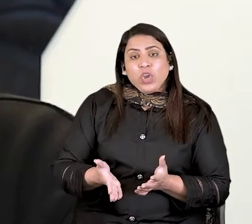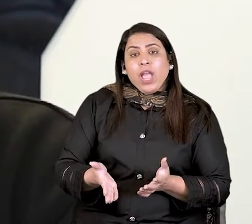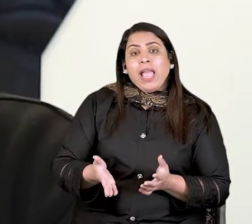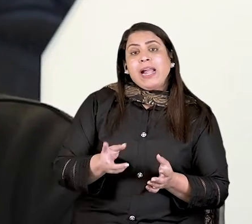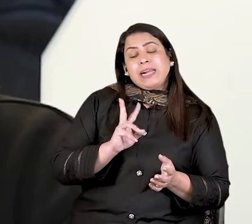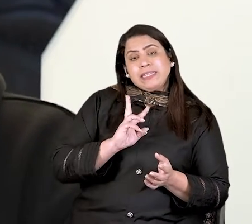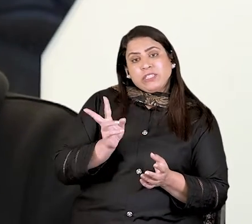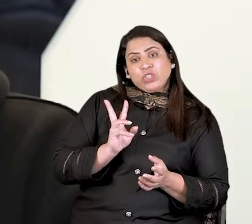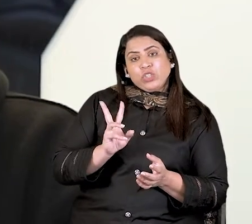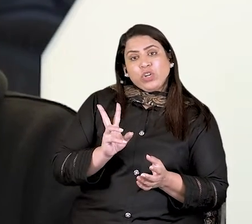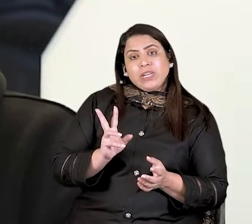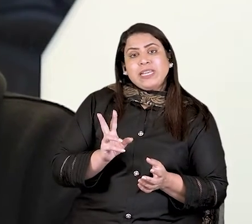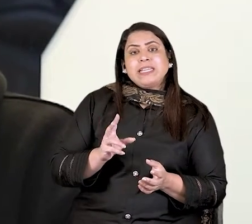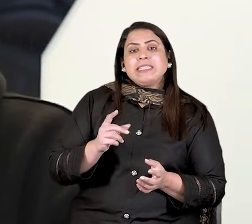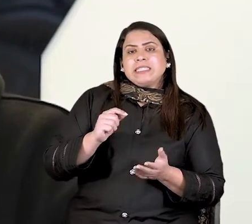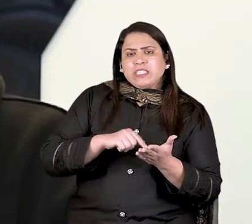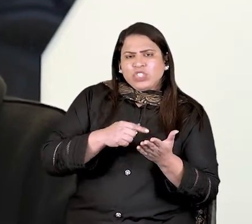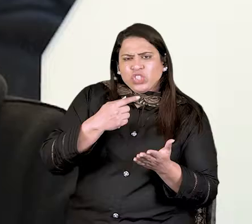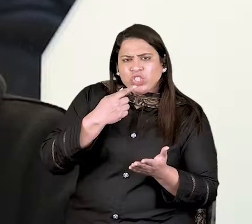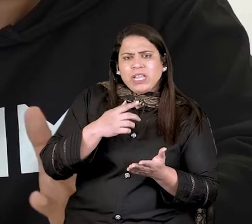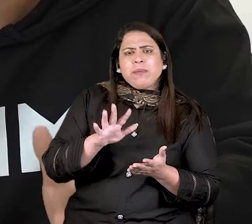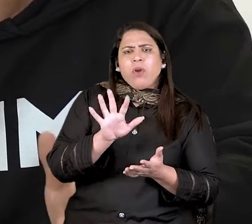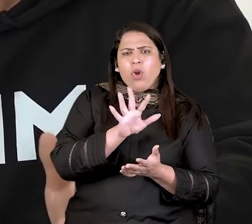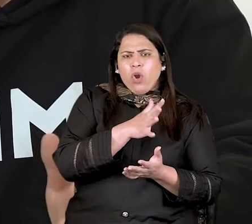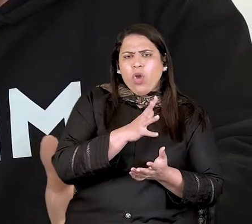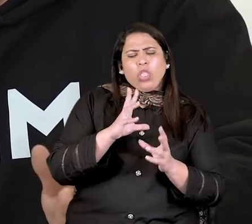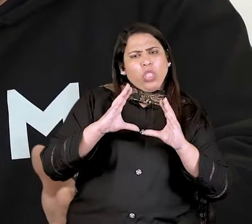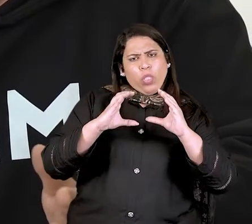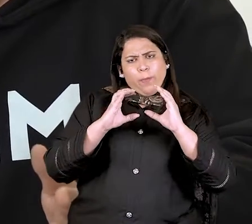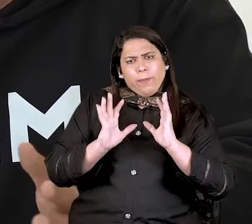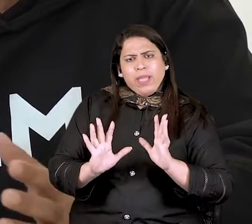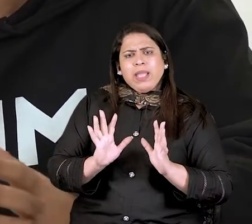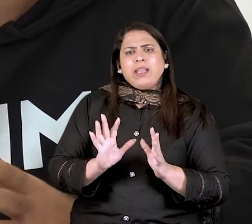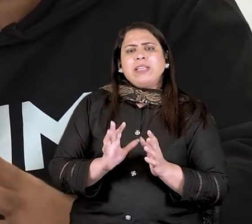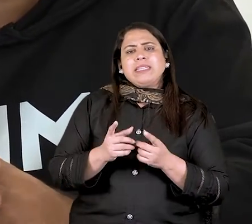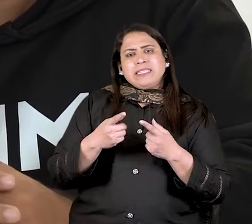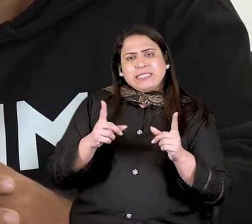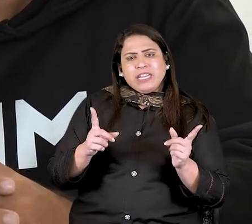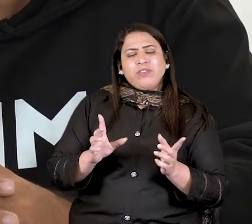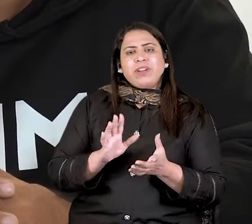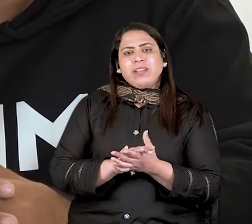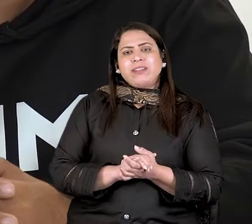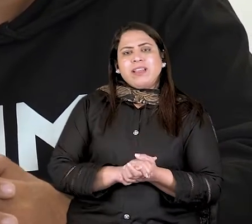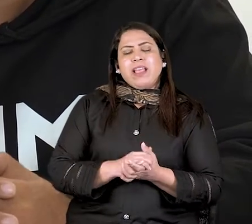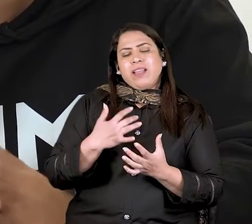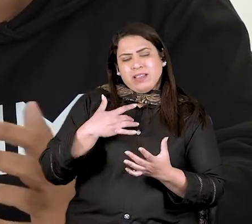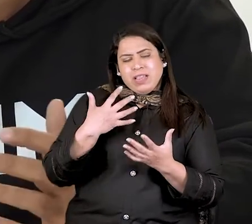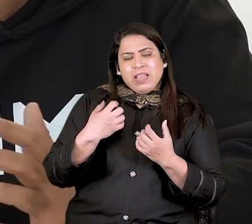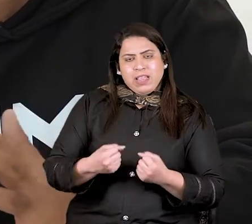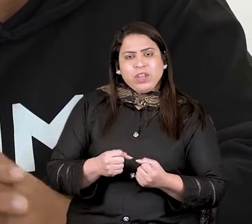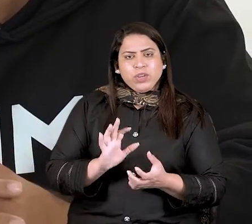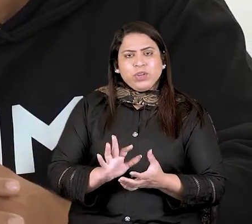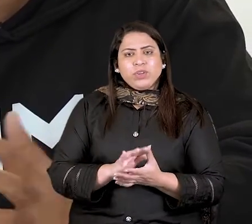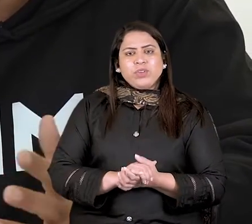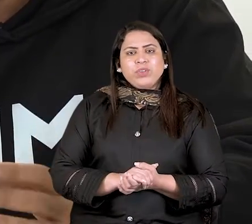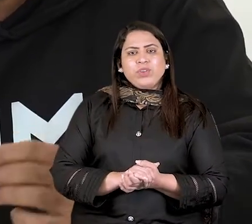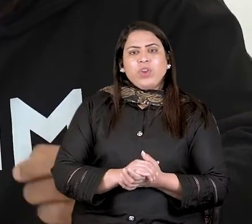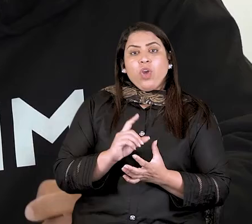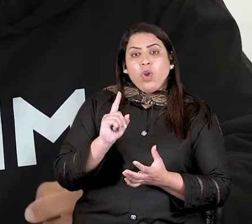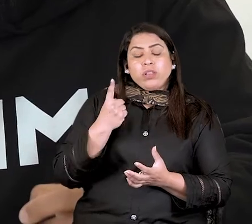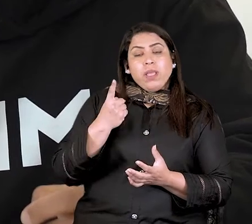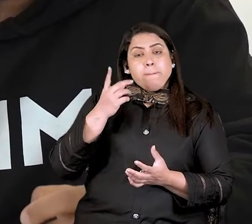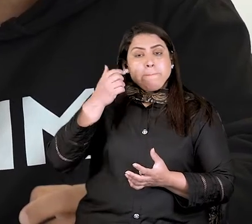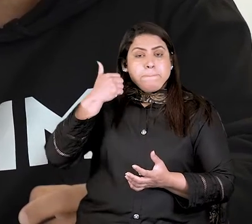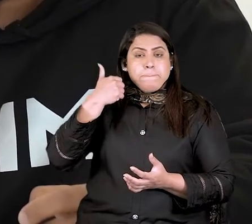he's never happy, but I think that's why together we are here today. Alhamdulillah. You know, Alhamdulillah. but these guys are fantastic. As I said to